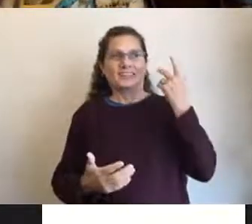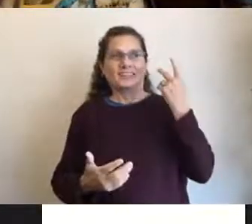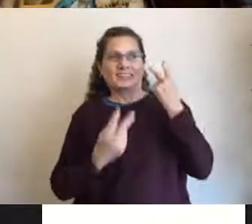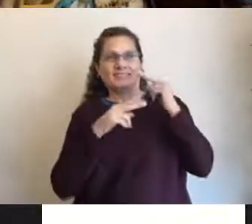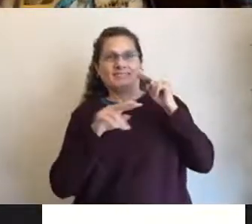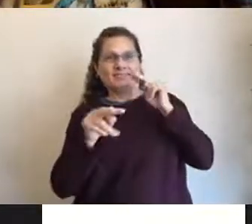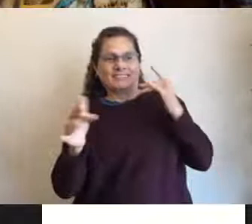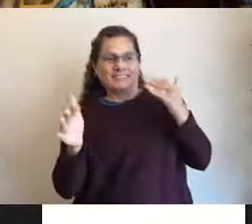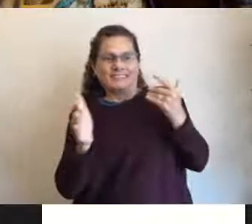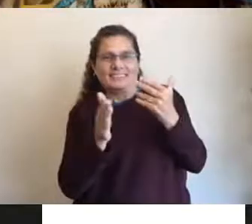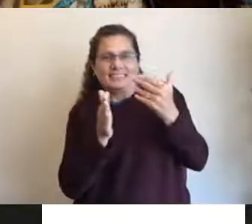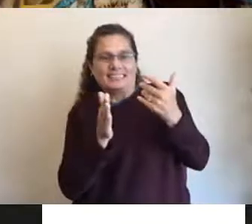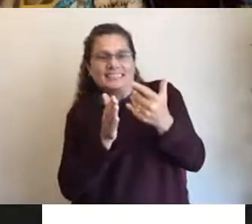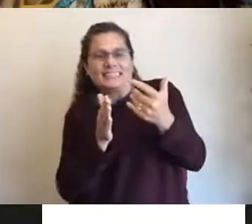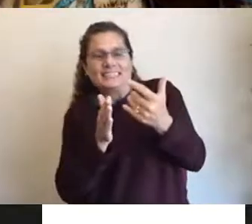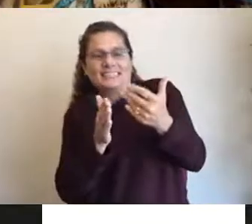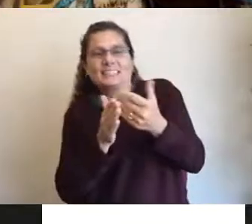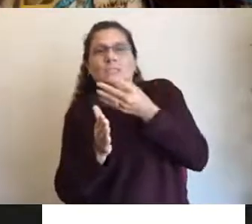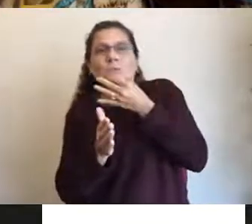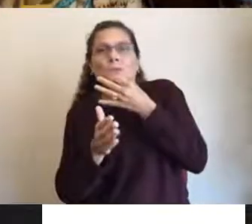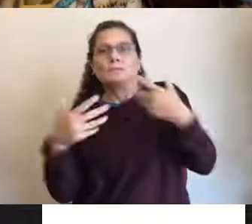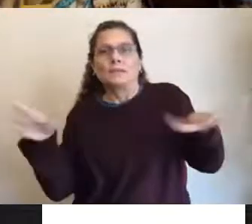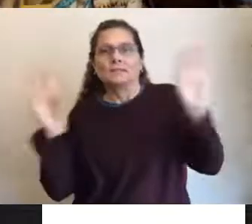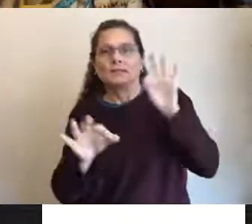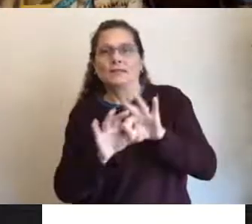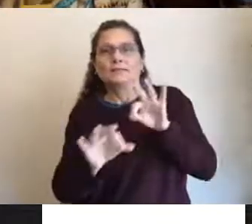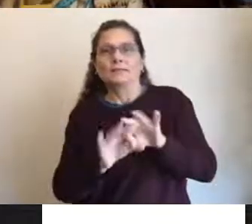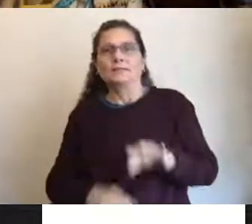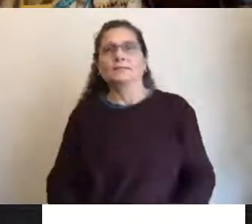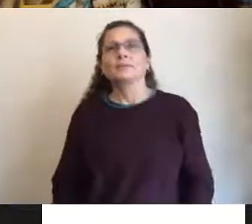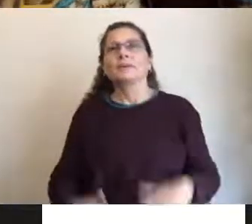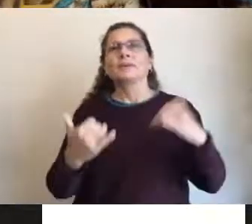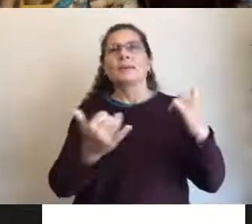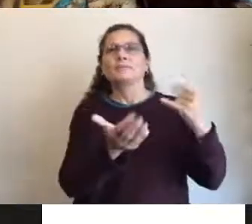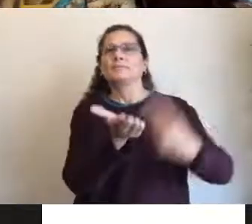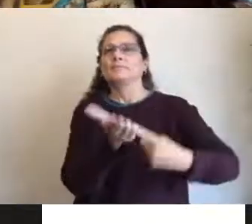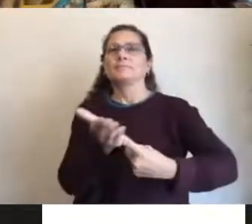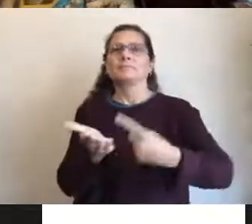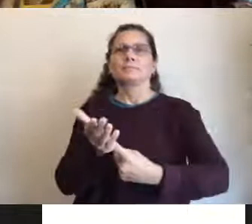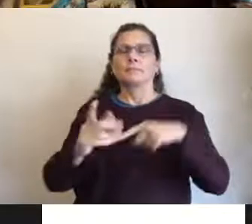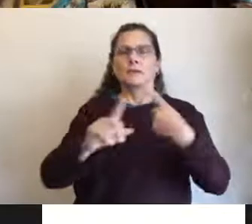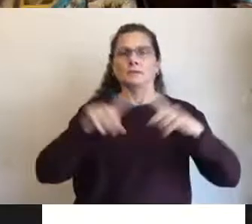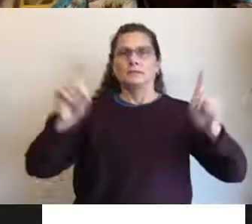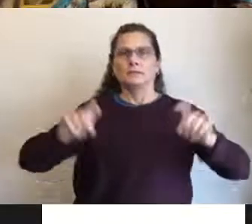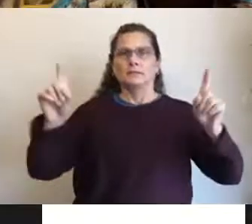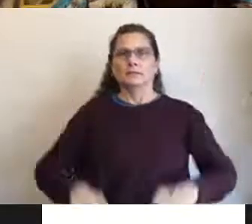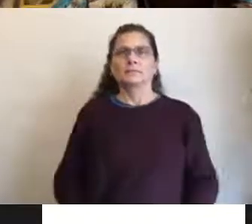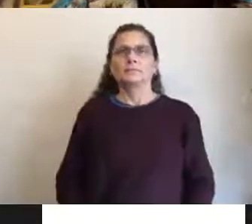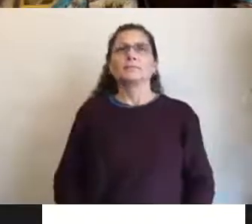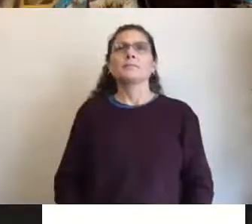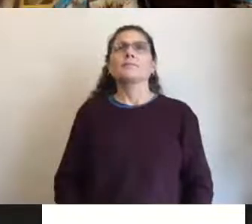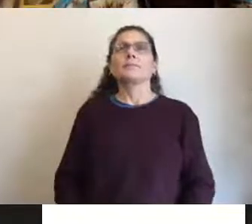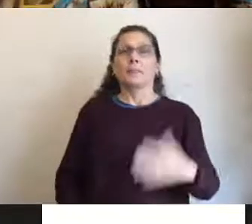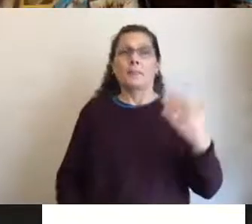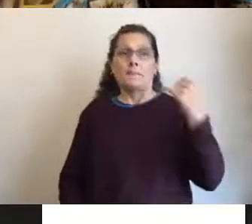Amazing turnout yesterday also for our testing sites. I think it was our largest testing site day. Keep in mind